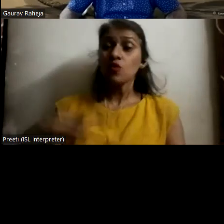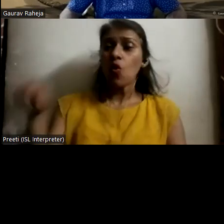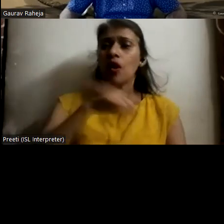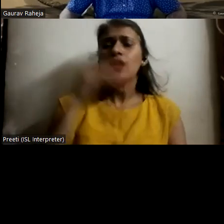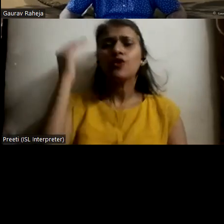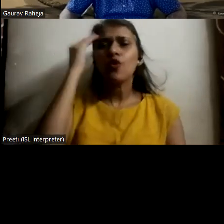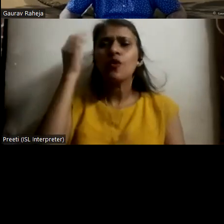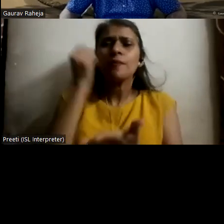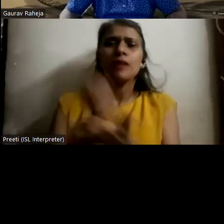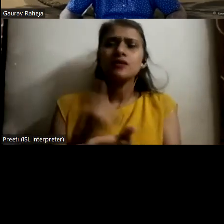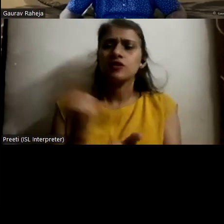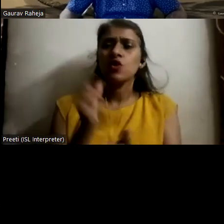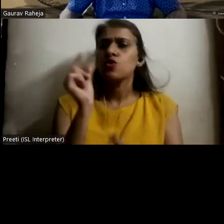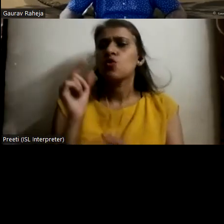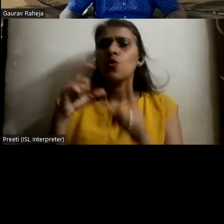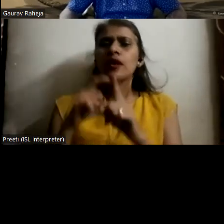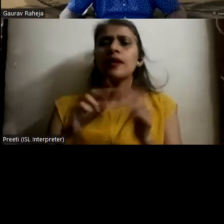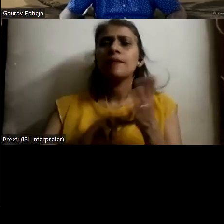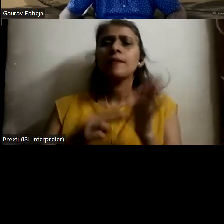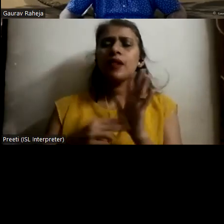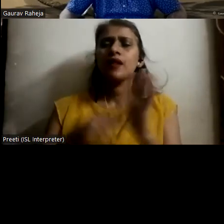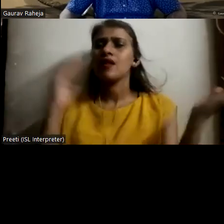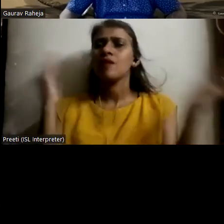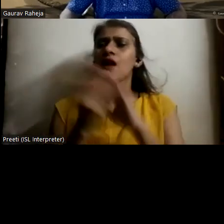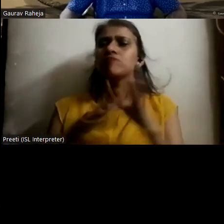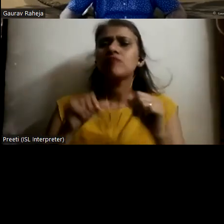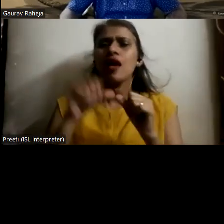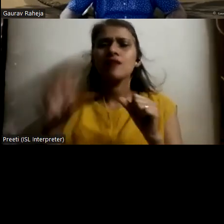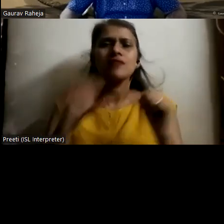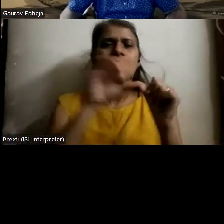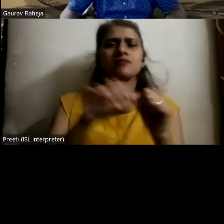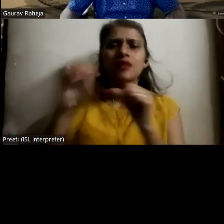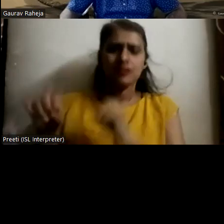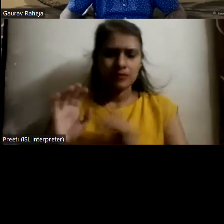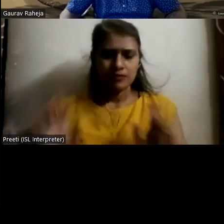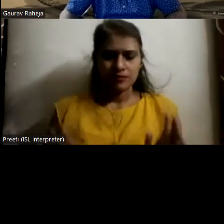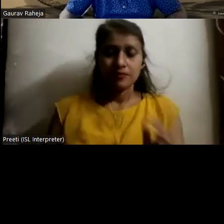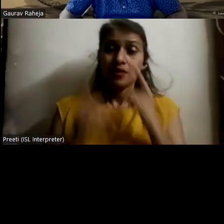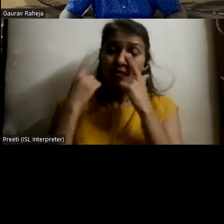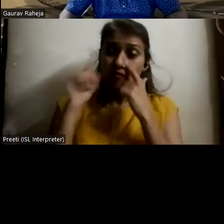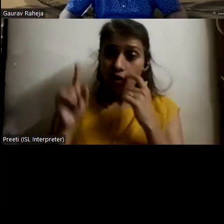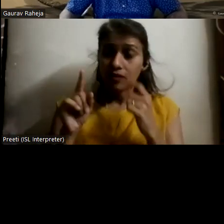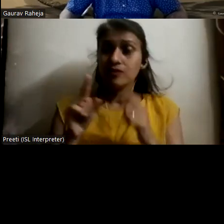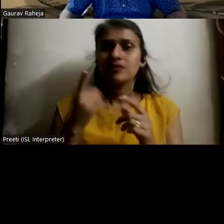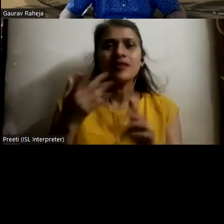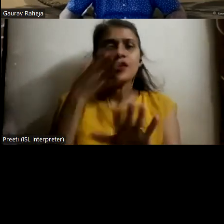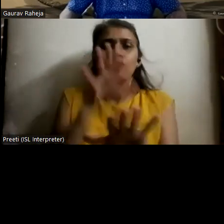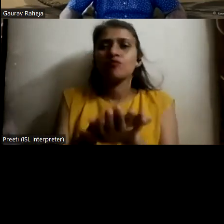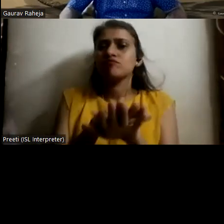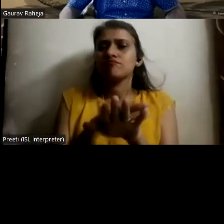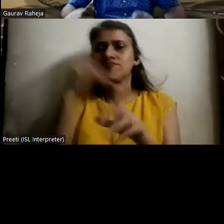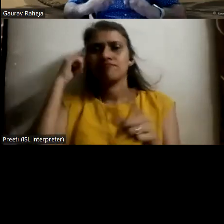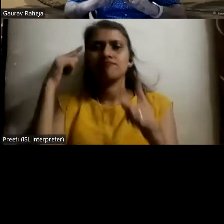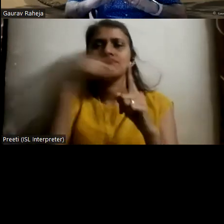understand, universal design was never a design for people with disabilities, but it was an inclusive approach such